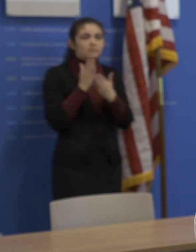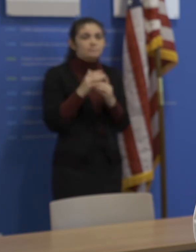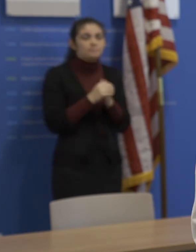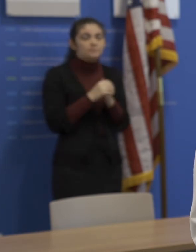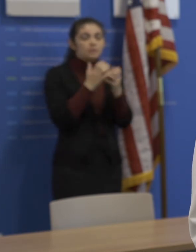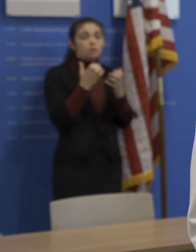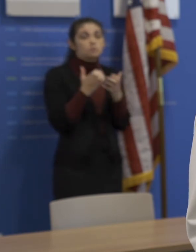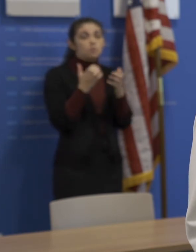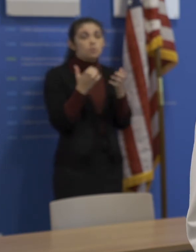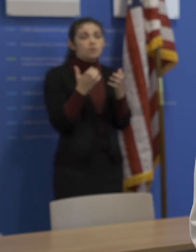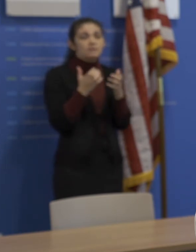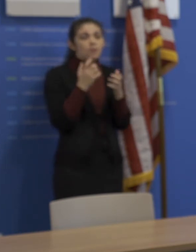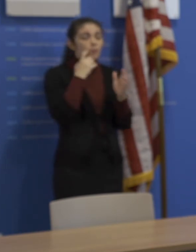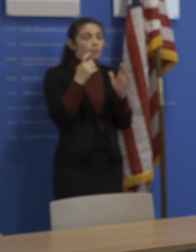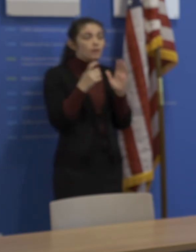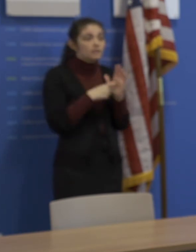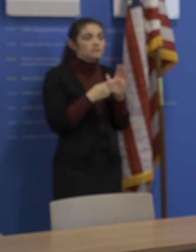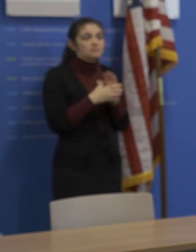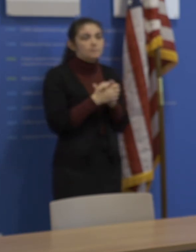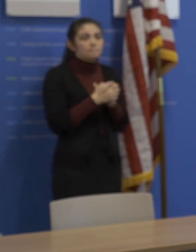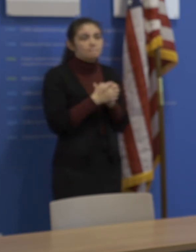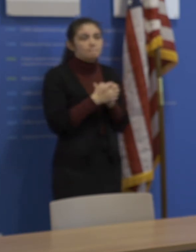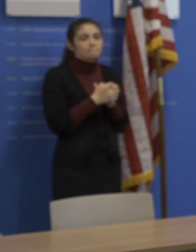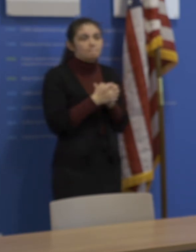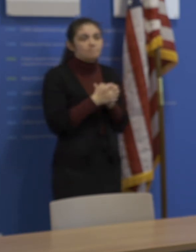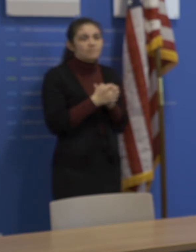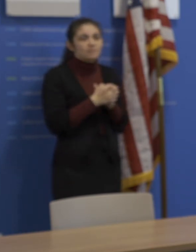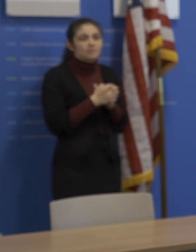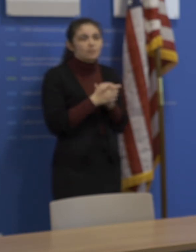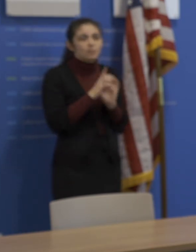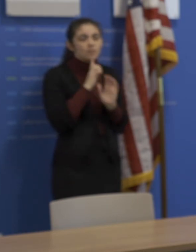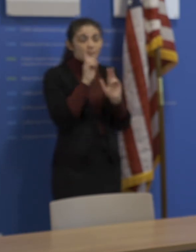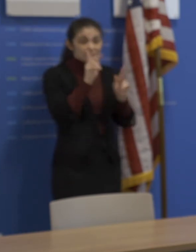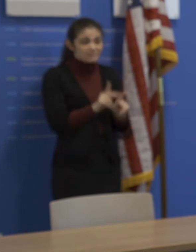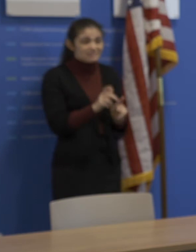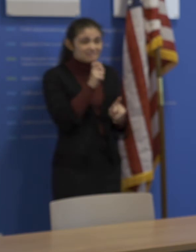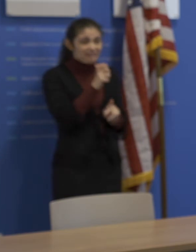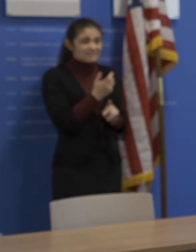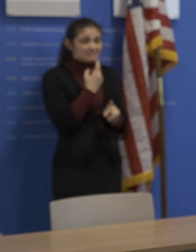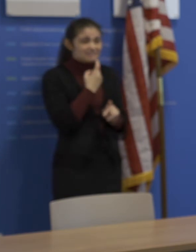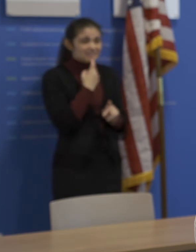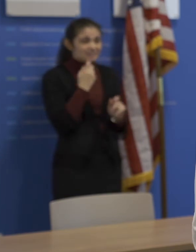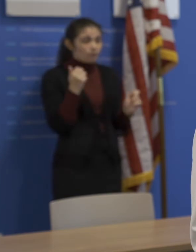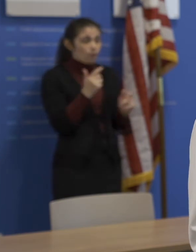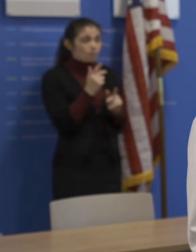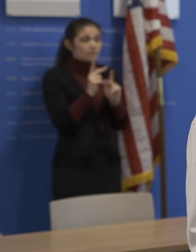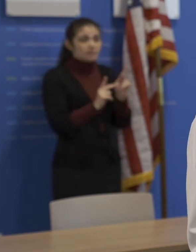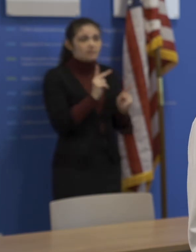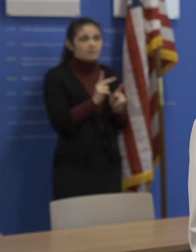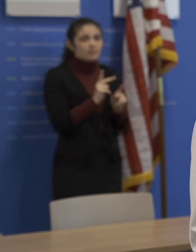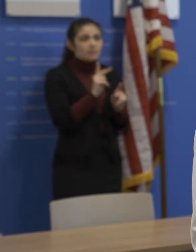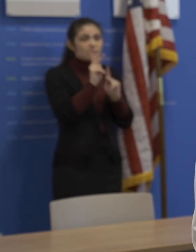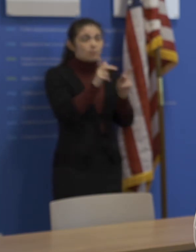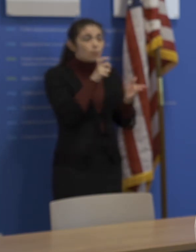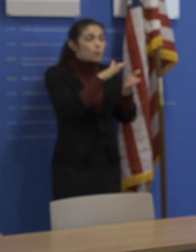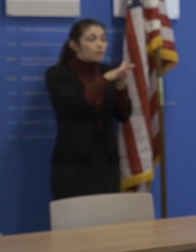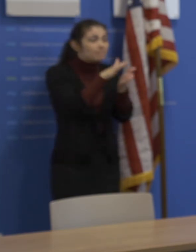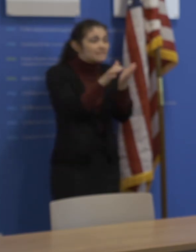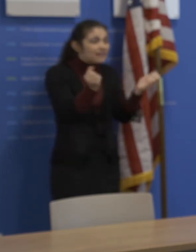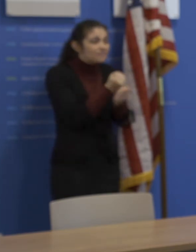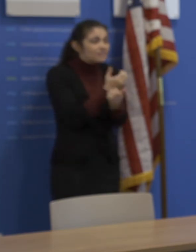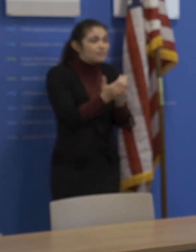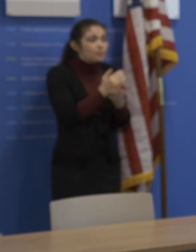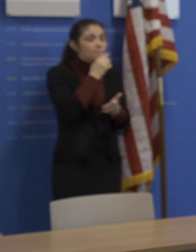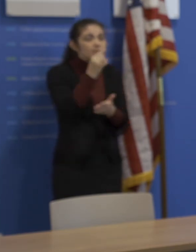I'd also like to recognize a really unsung hero of what we do in public health, which are sanitarians. Those